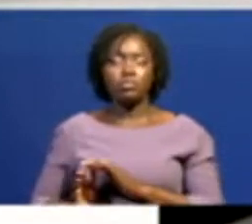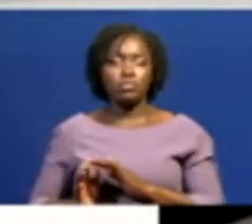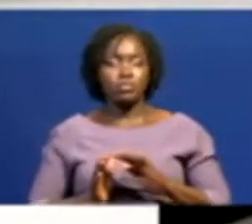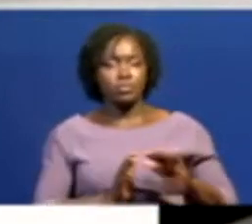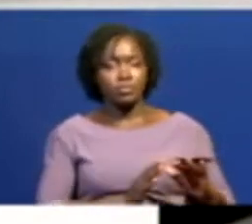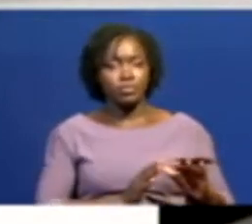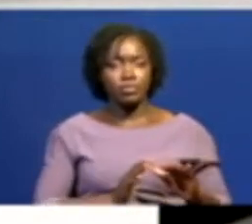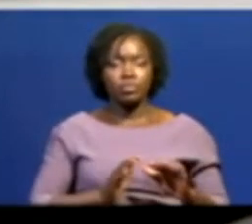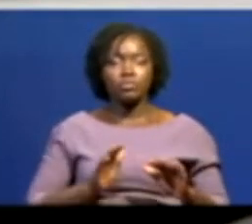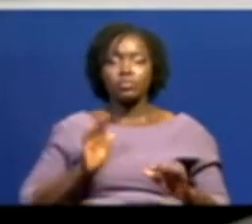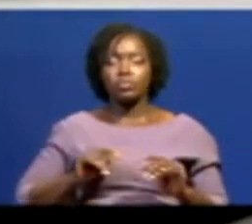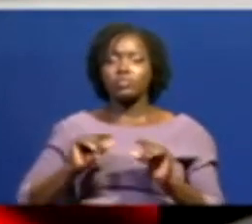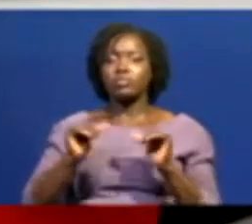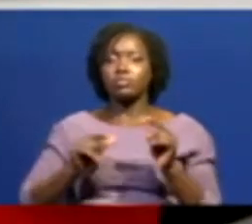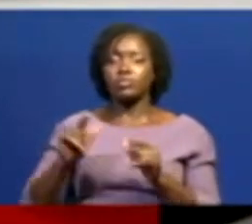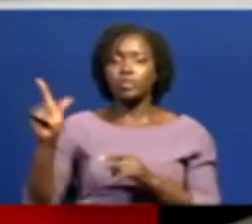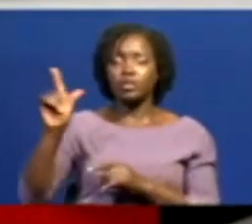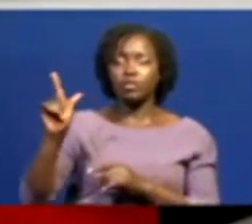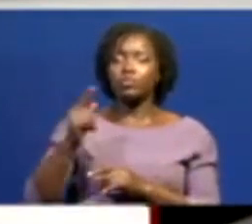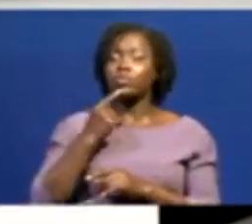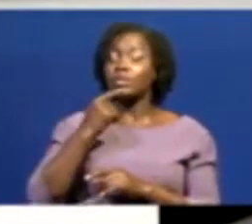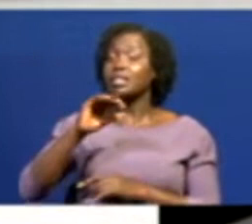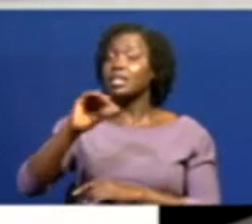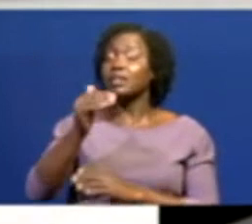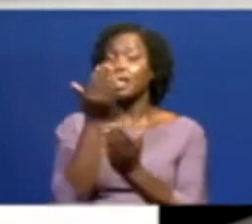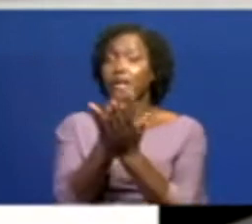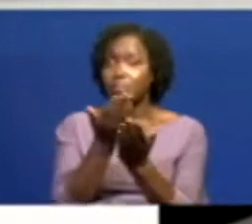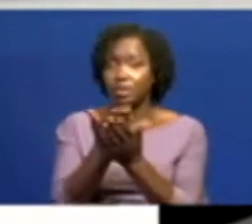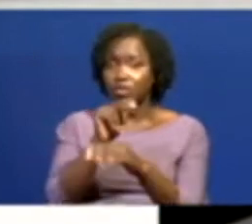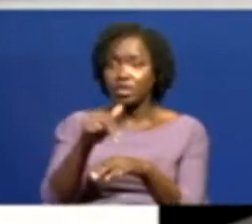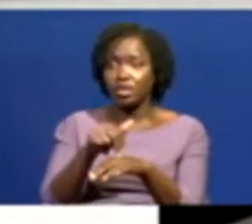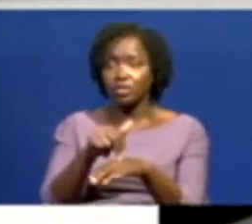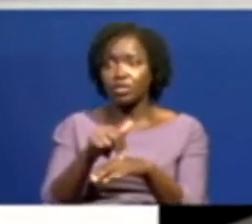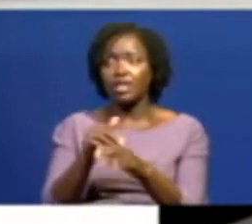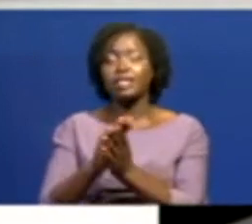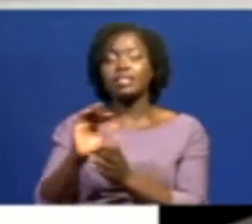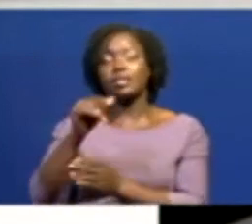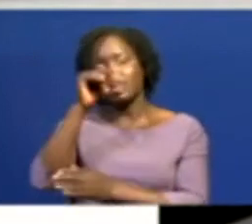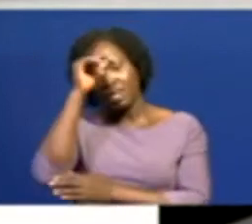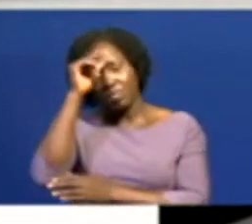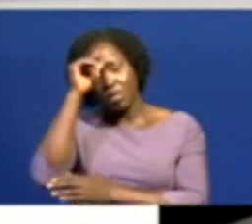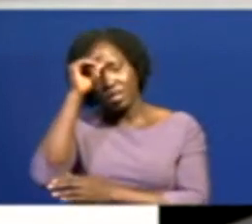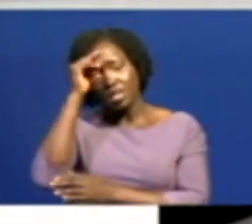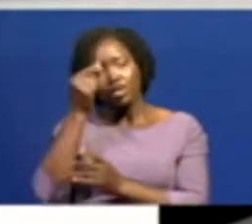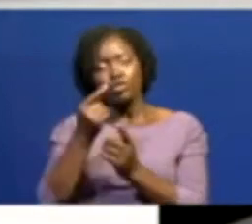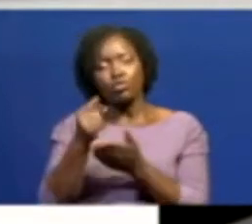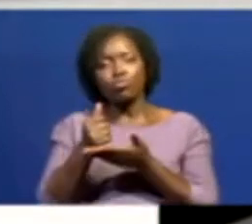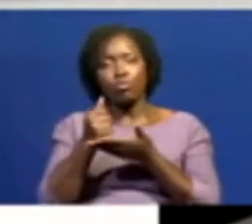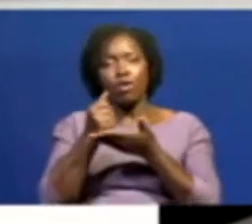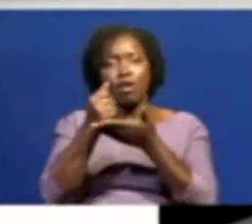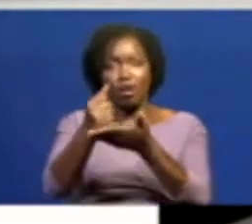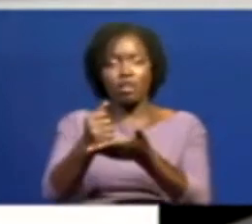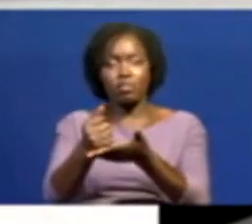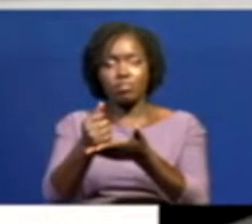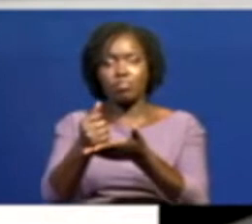A group of women in Lodwar, Turkana County is appealing to the national and county governments to come to their aid